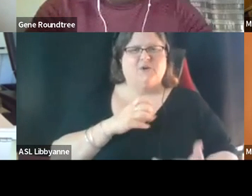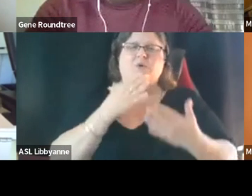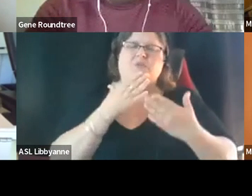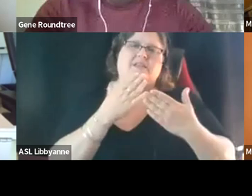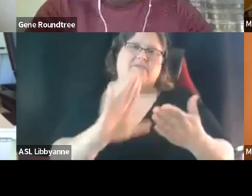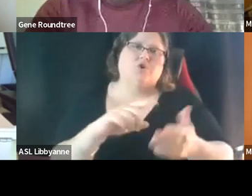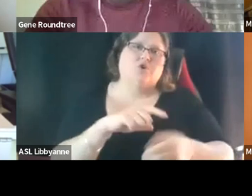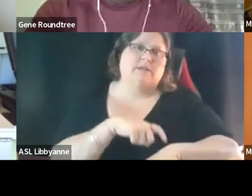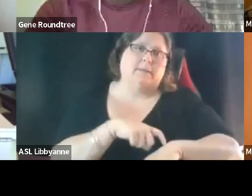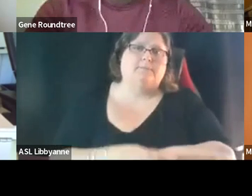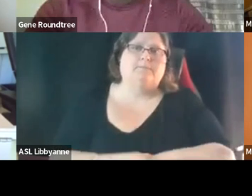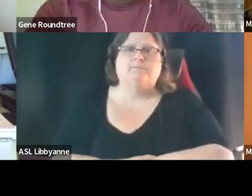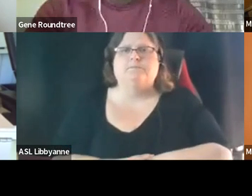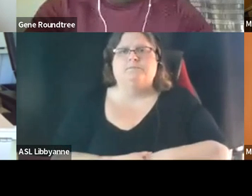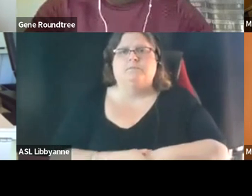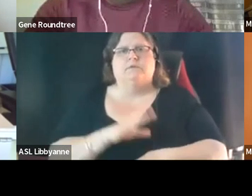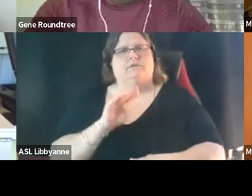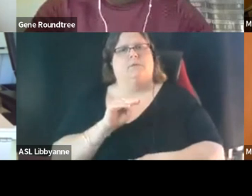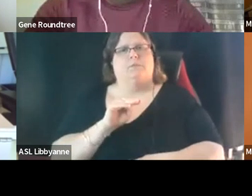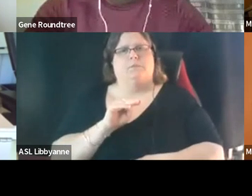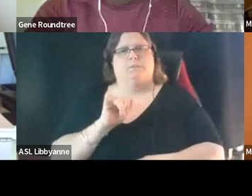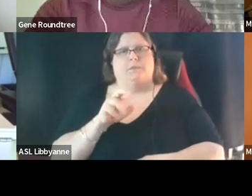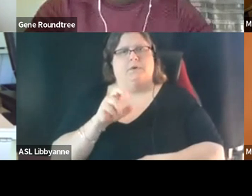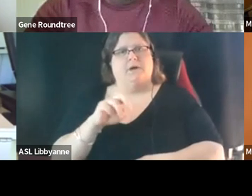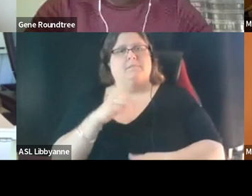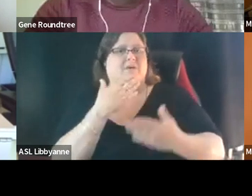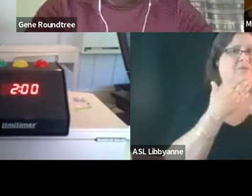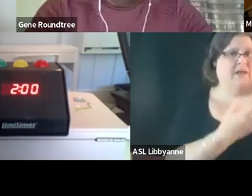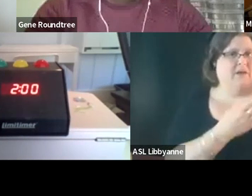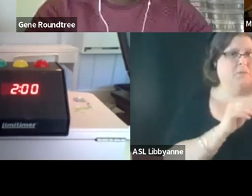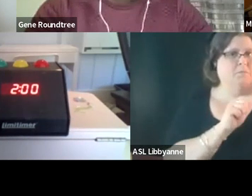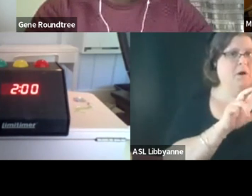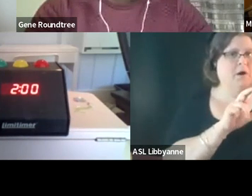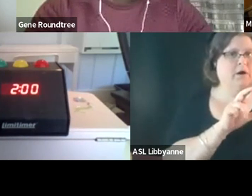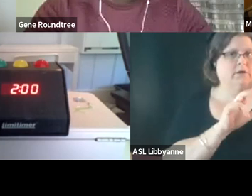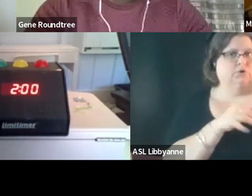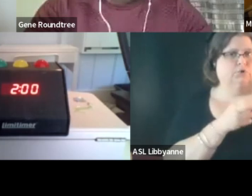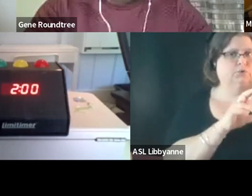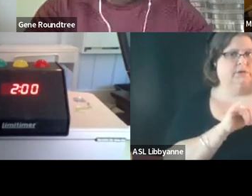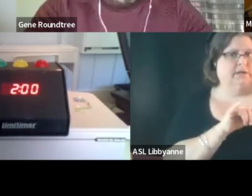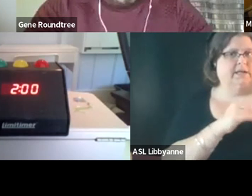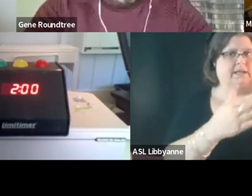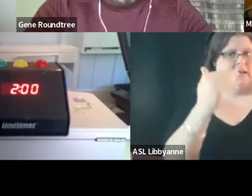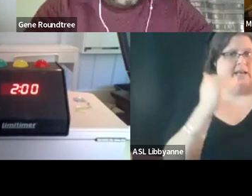time. Thank you, Marjorie. And next, we'll hear from Coriana Lewis. You can unmute.